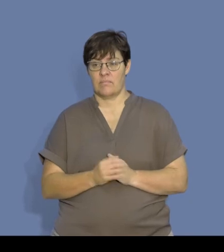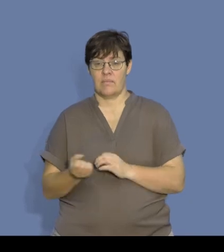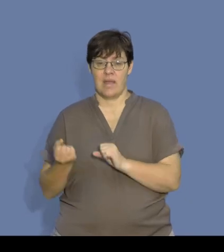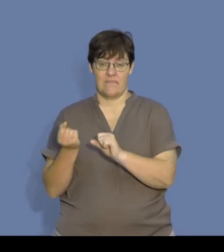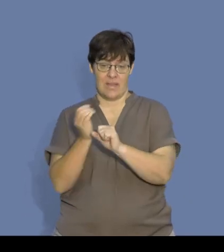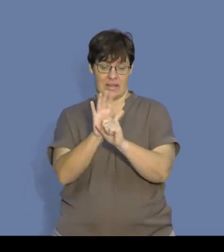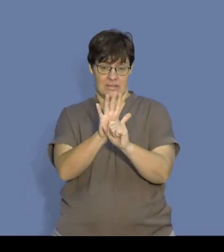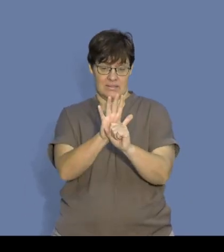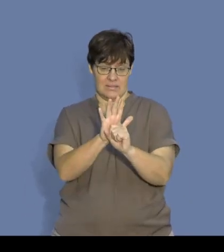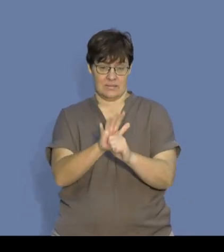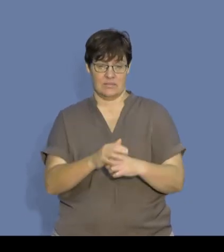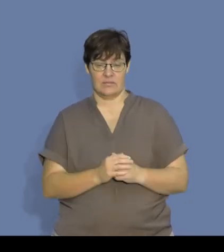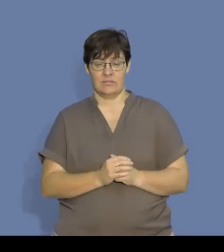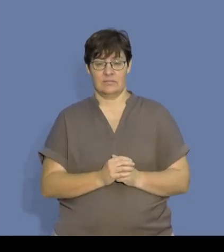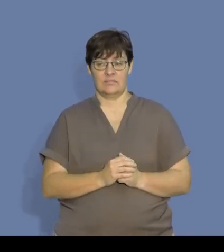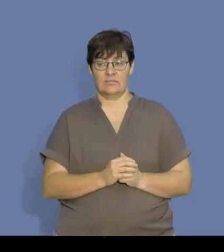affect